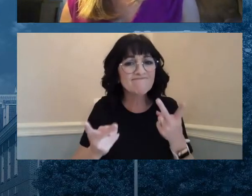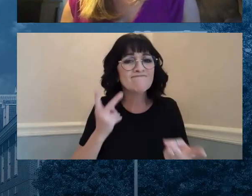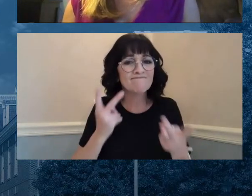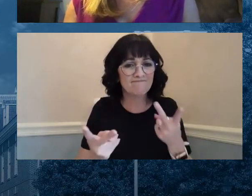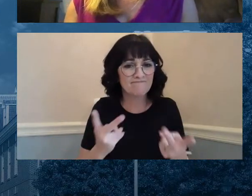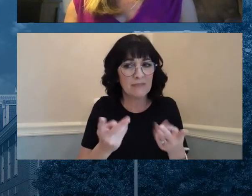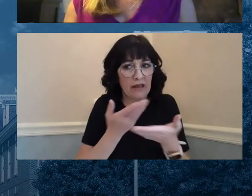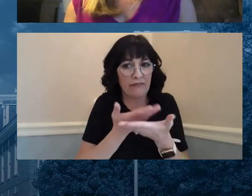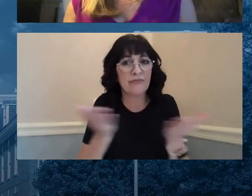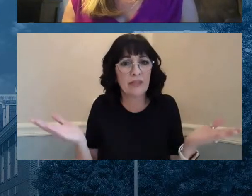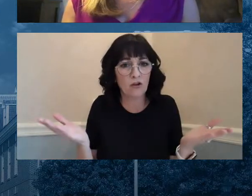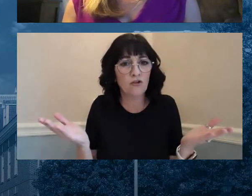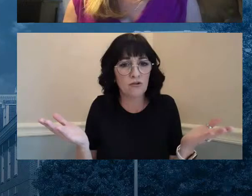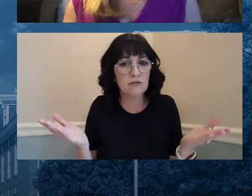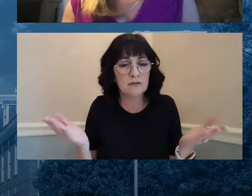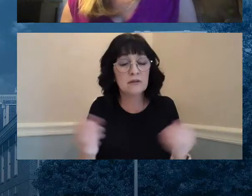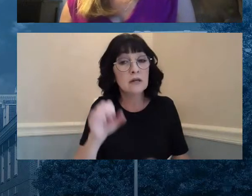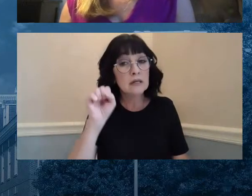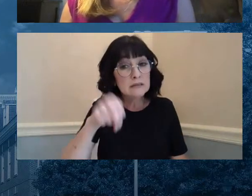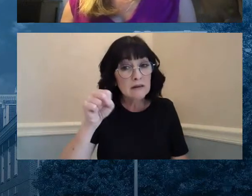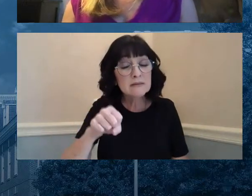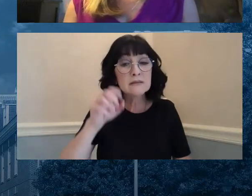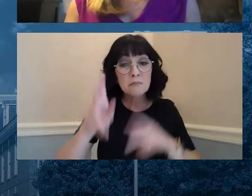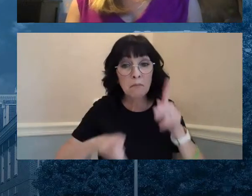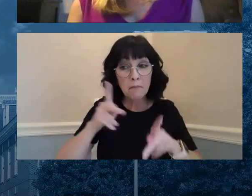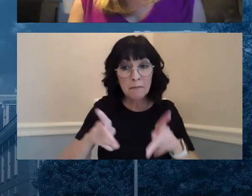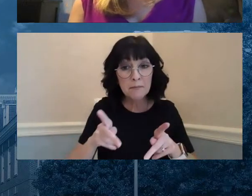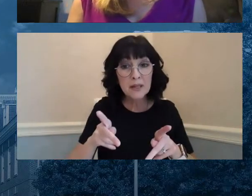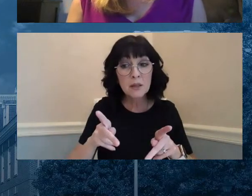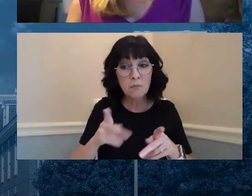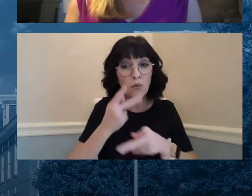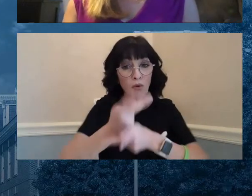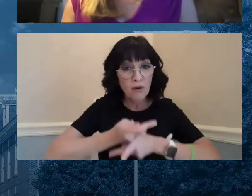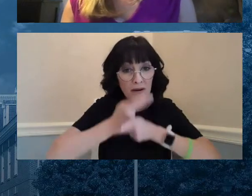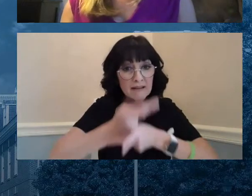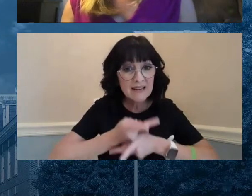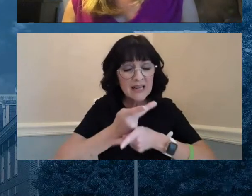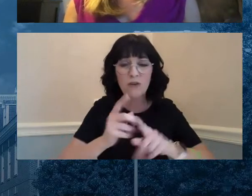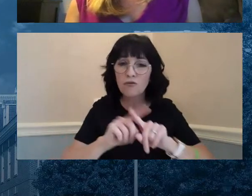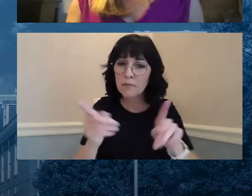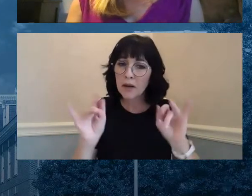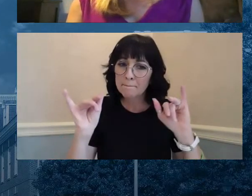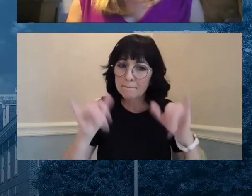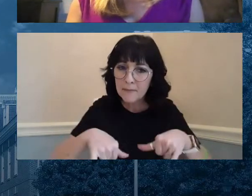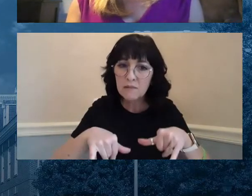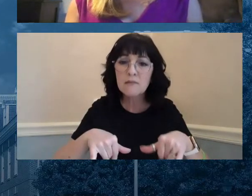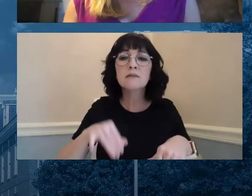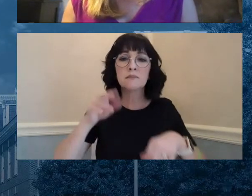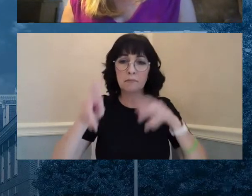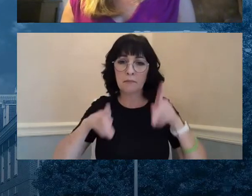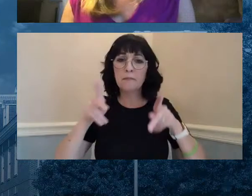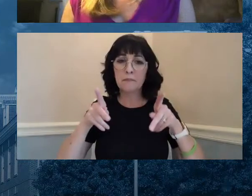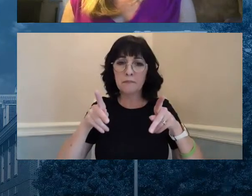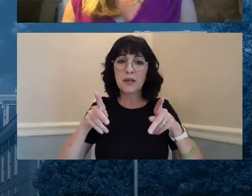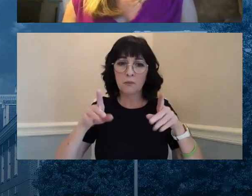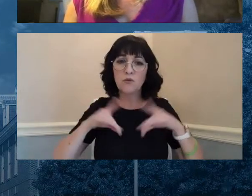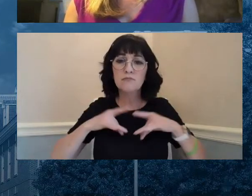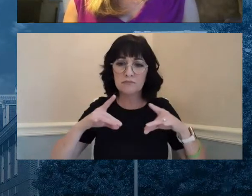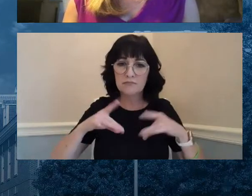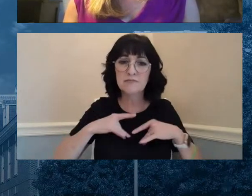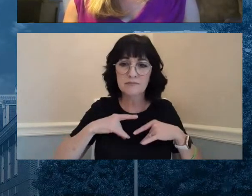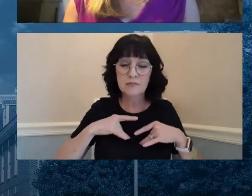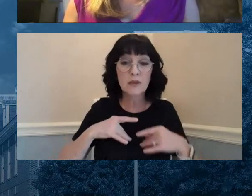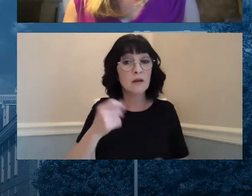more point I'll make is that of the two strains that we are seeing, the vaccines are very effective against these strains.